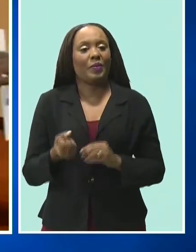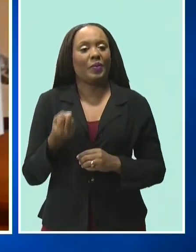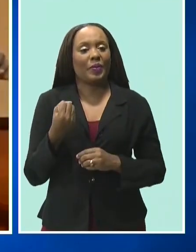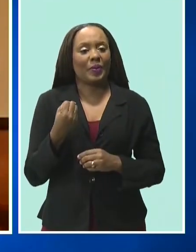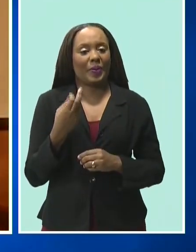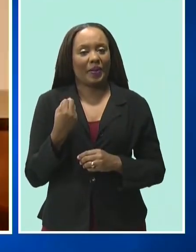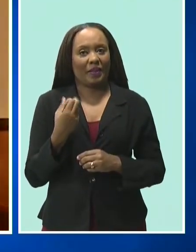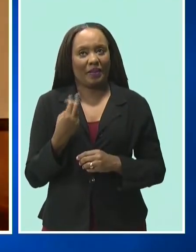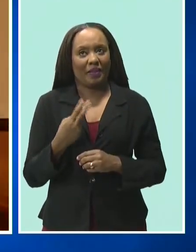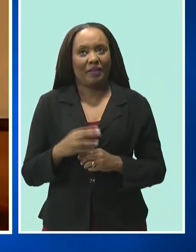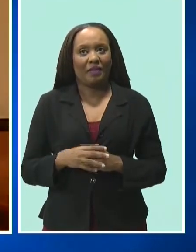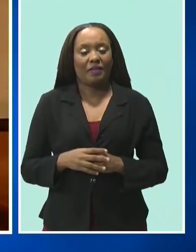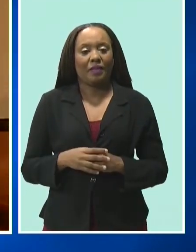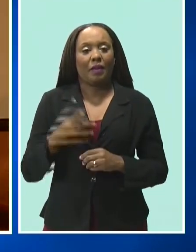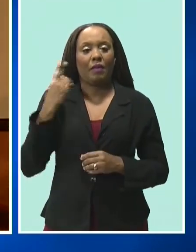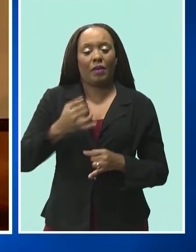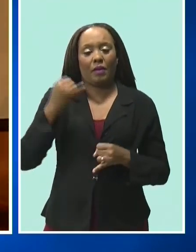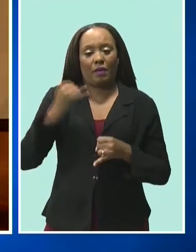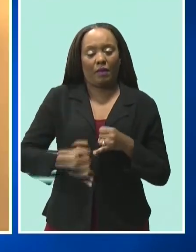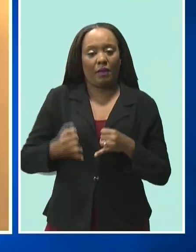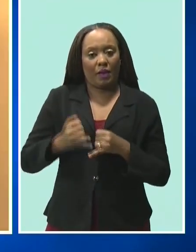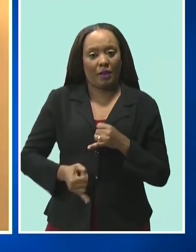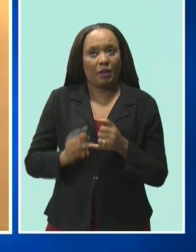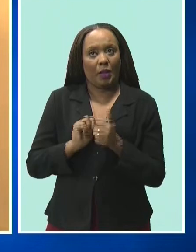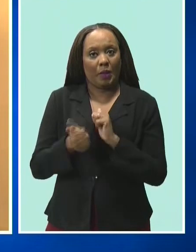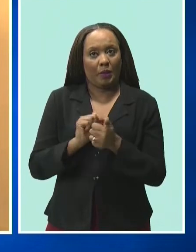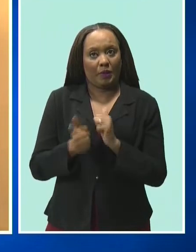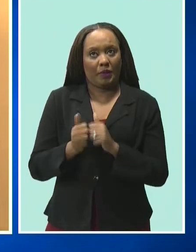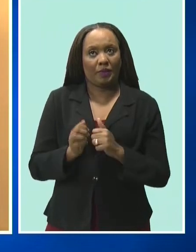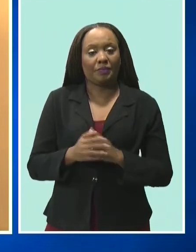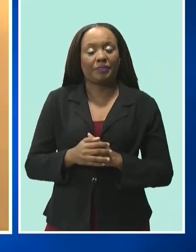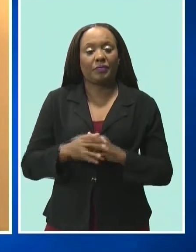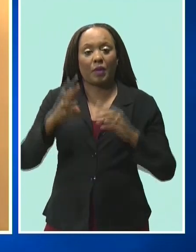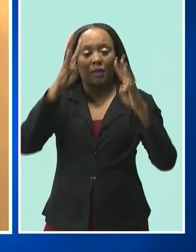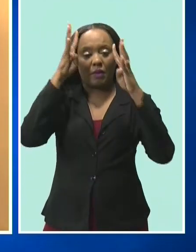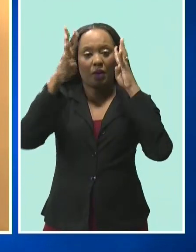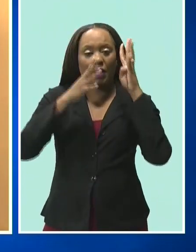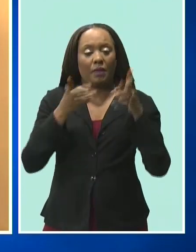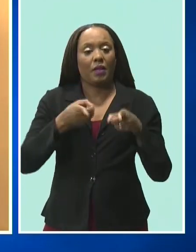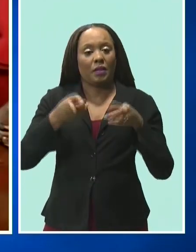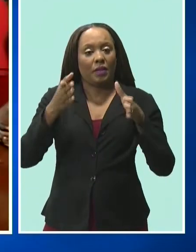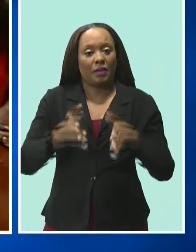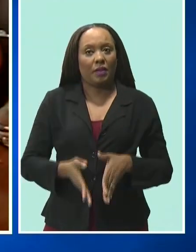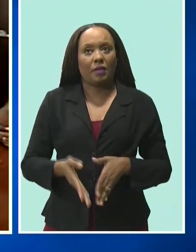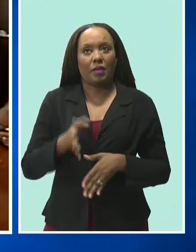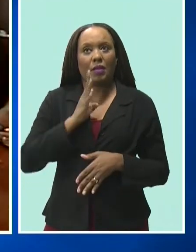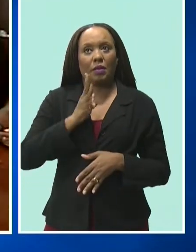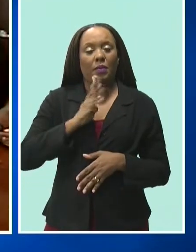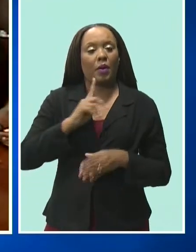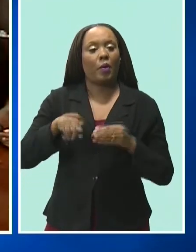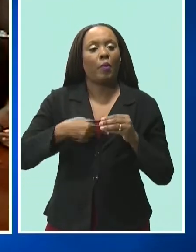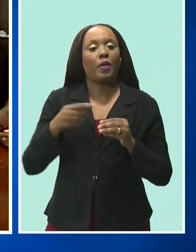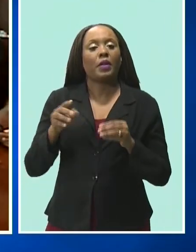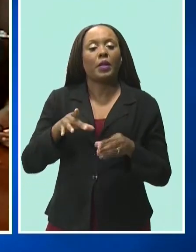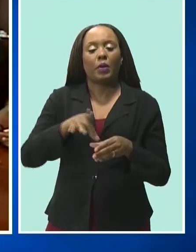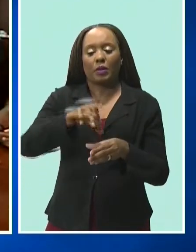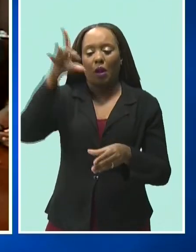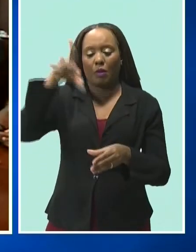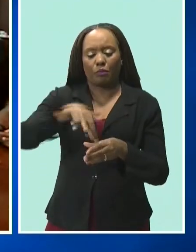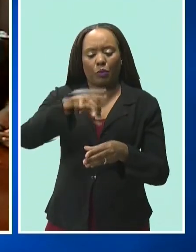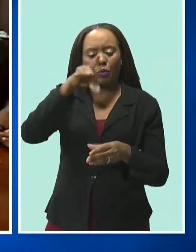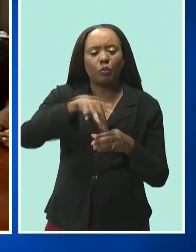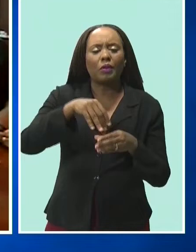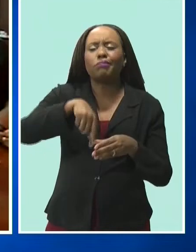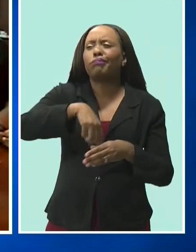category in the ISM Finals 2020. Creative Director of ISM, Simon Batiste, speaking at the draw of appearances, called